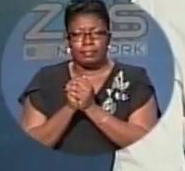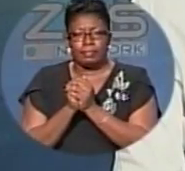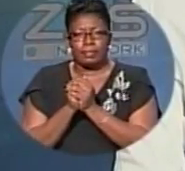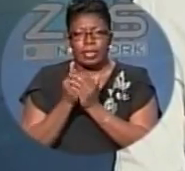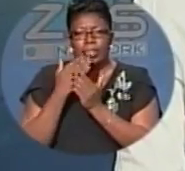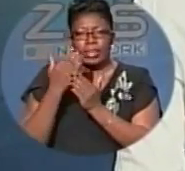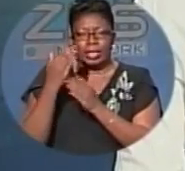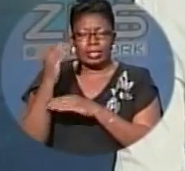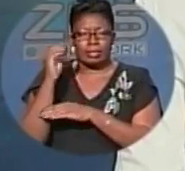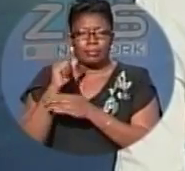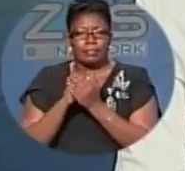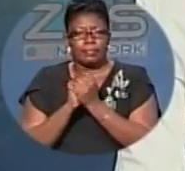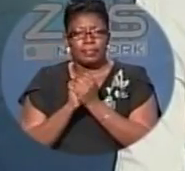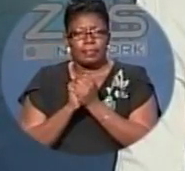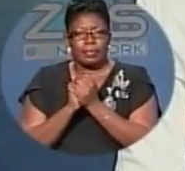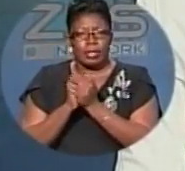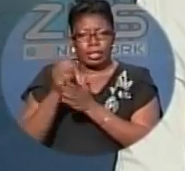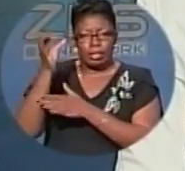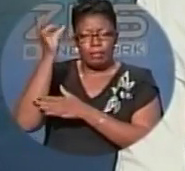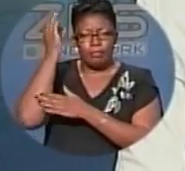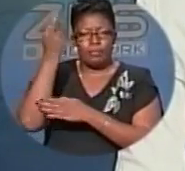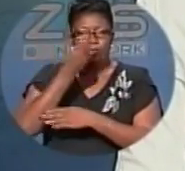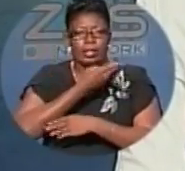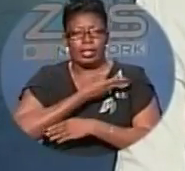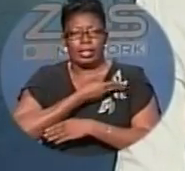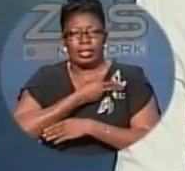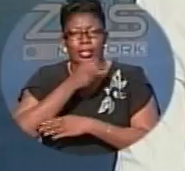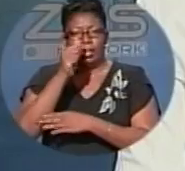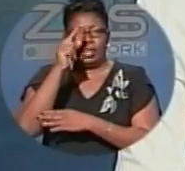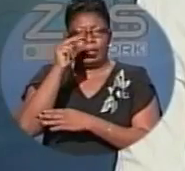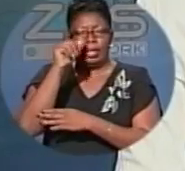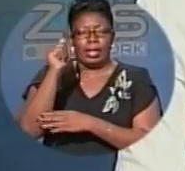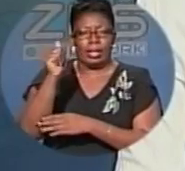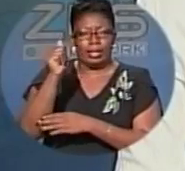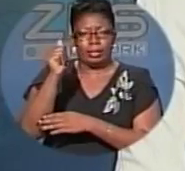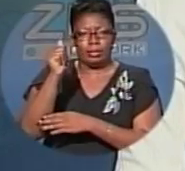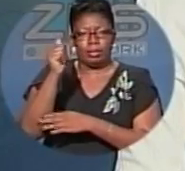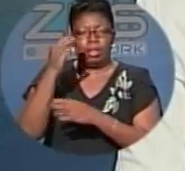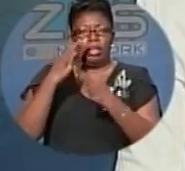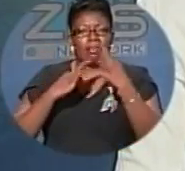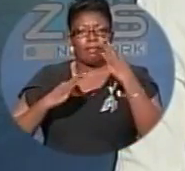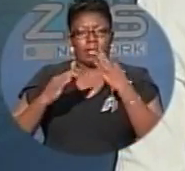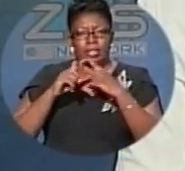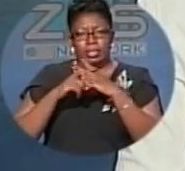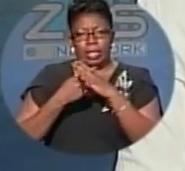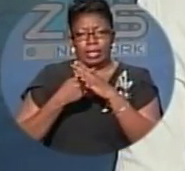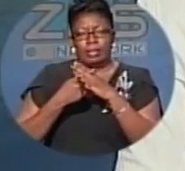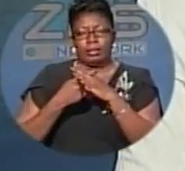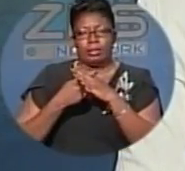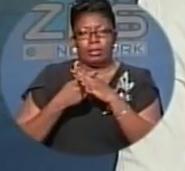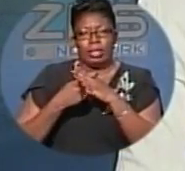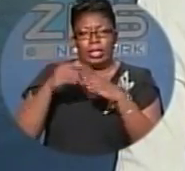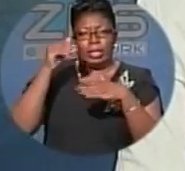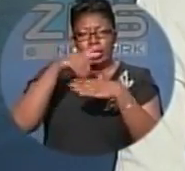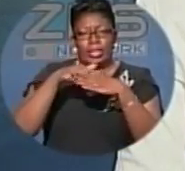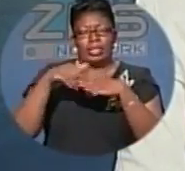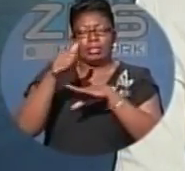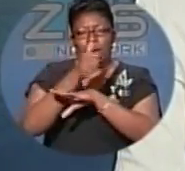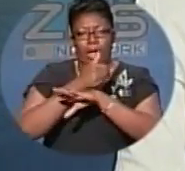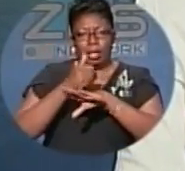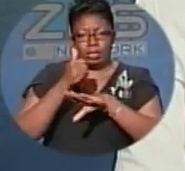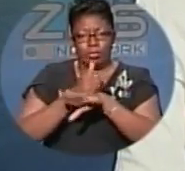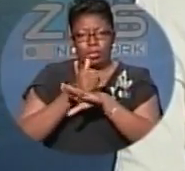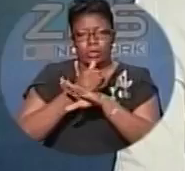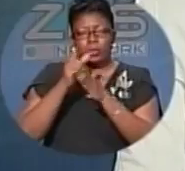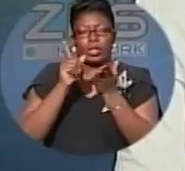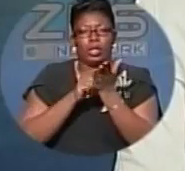Thanks, Cyan. The Frank Hanna Oktoberfest got started on Thursday night at the Regatta site in Morgan's Bluff, Andros, with a gospel